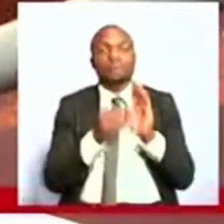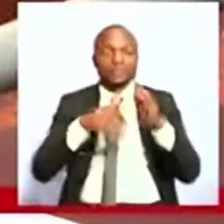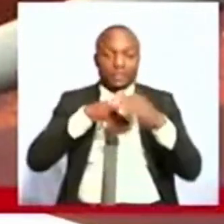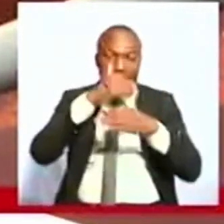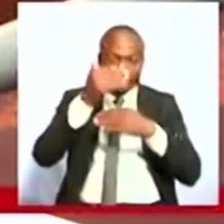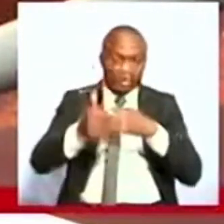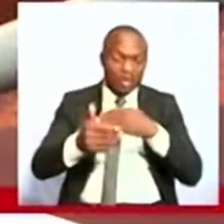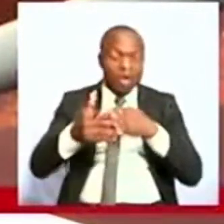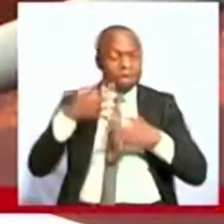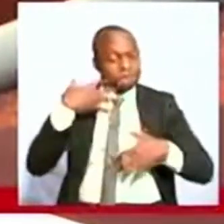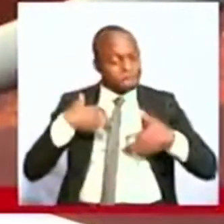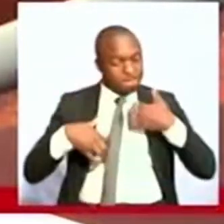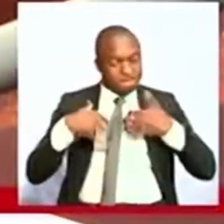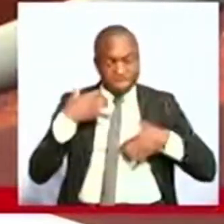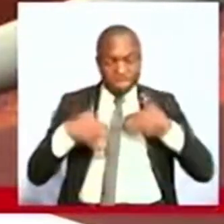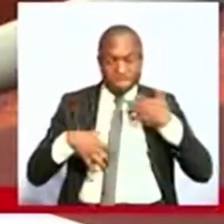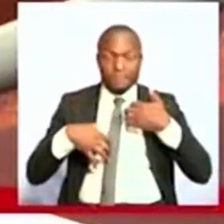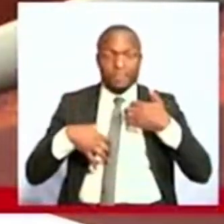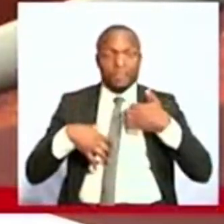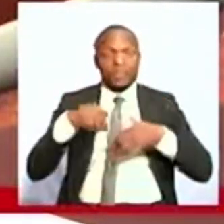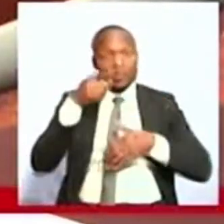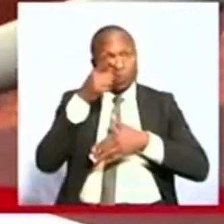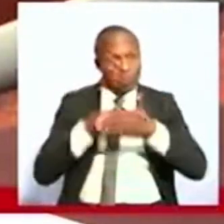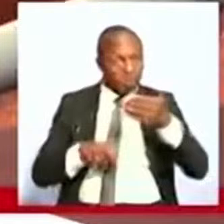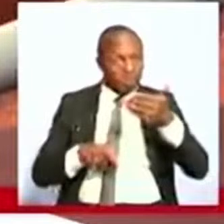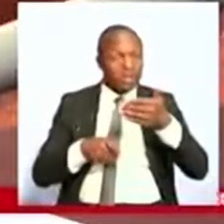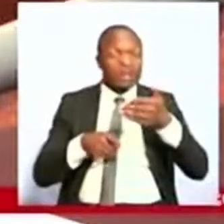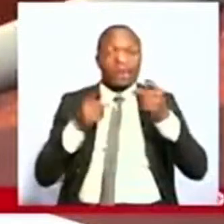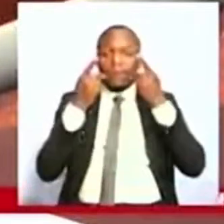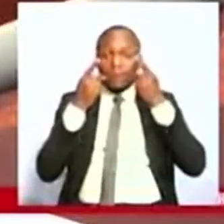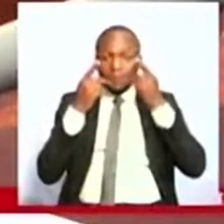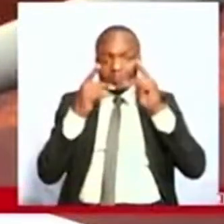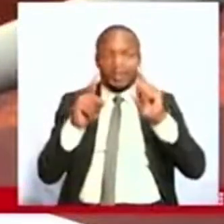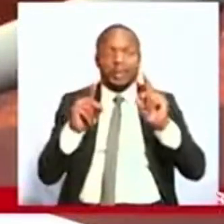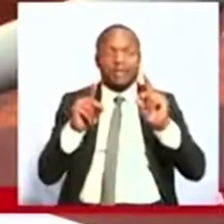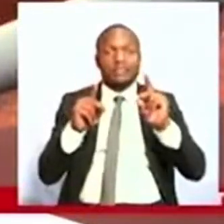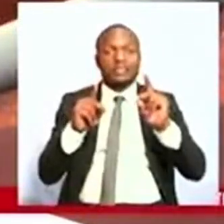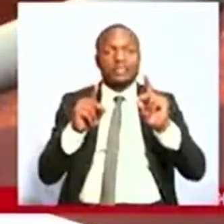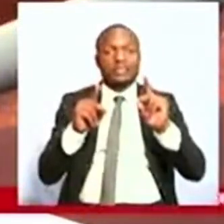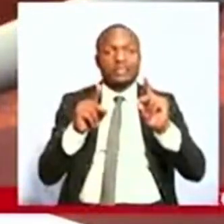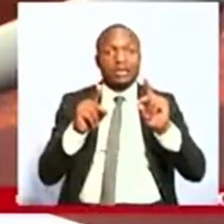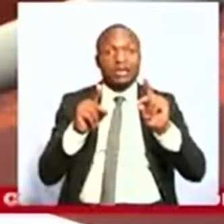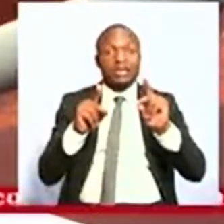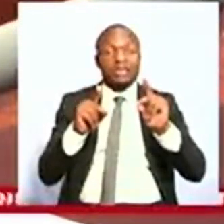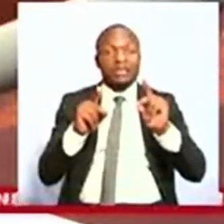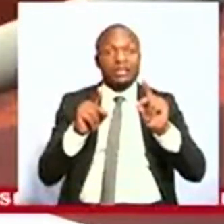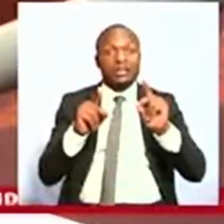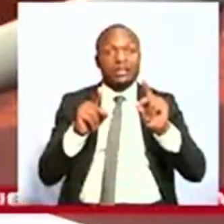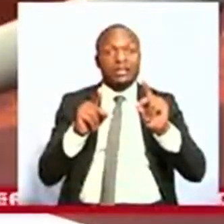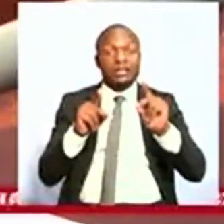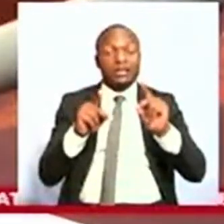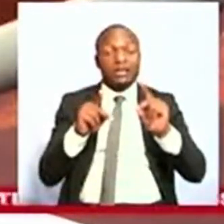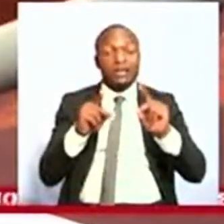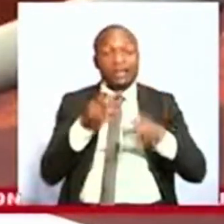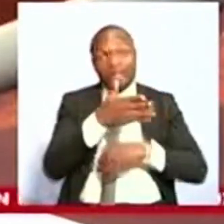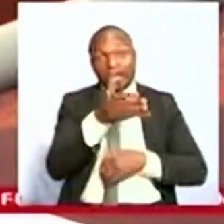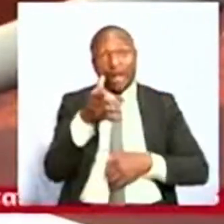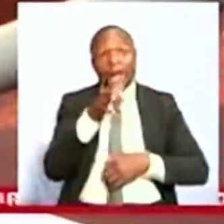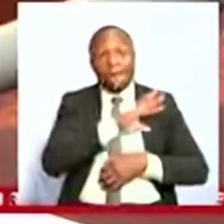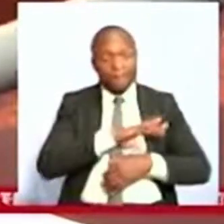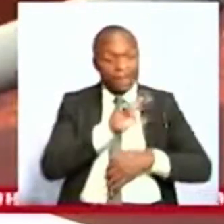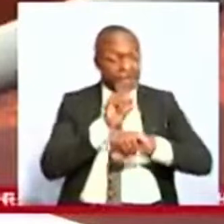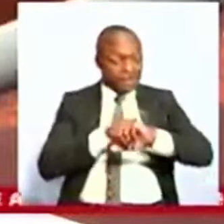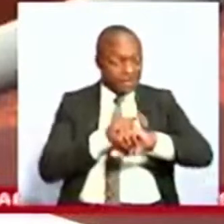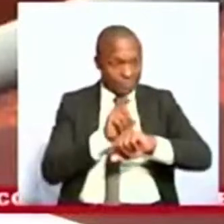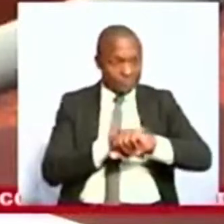outside emotions and what the public sentiments at the time, and if we're sticking with the law